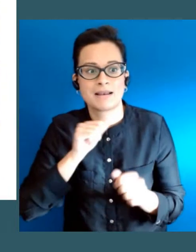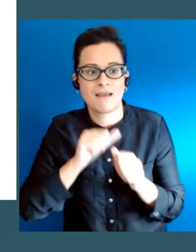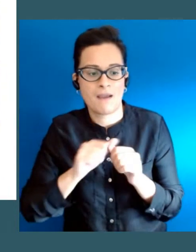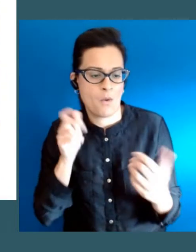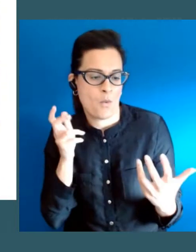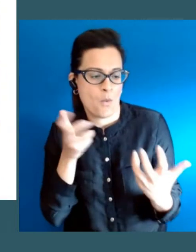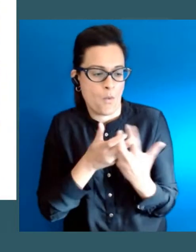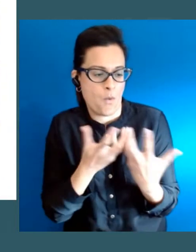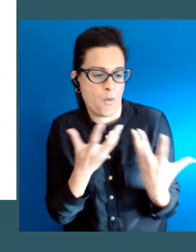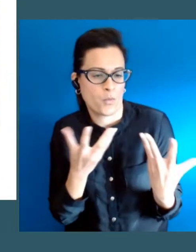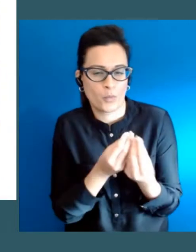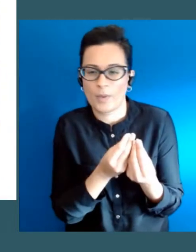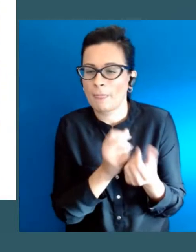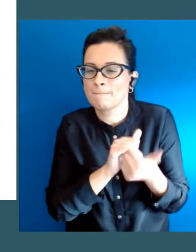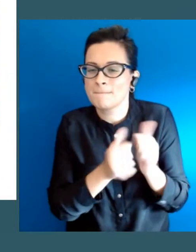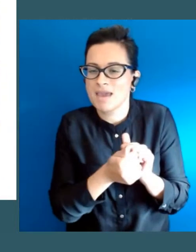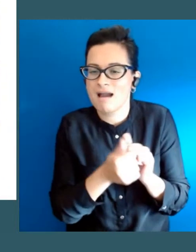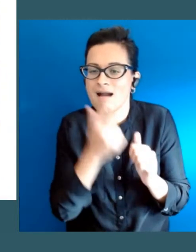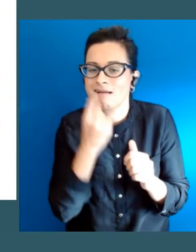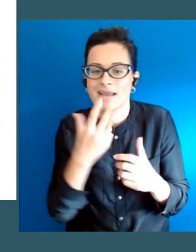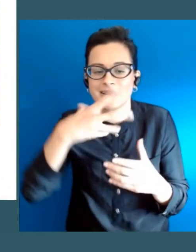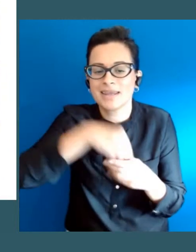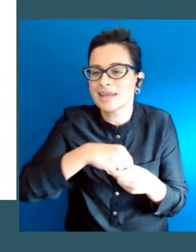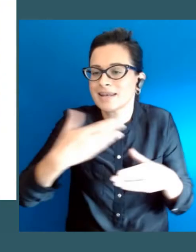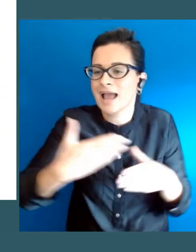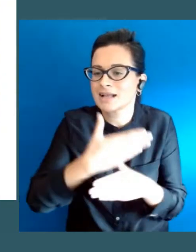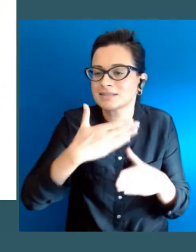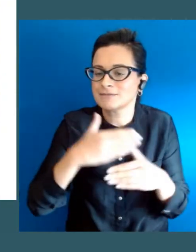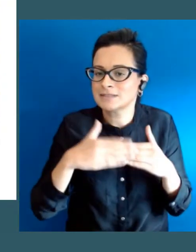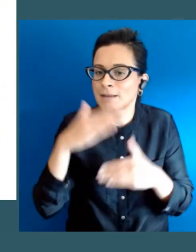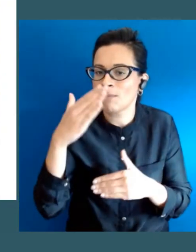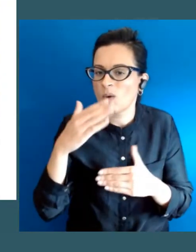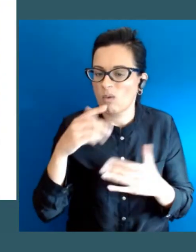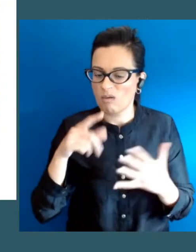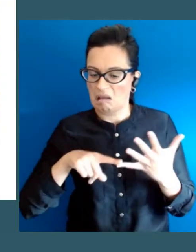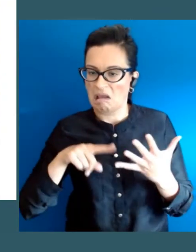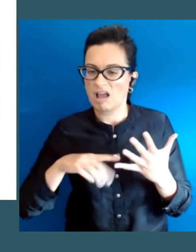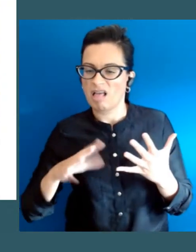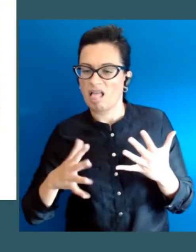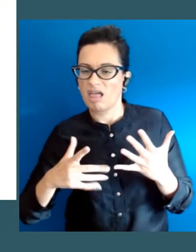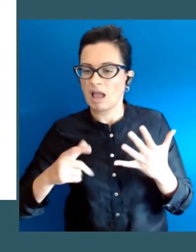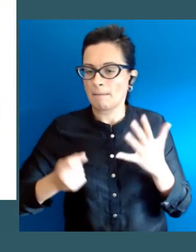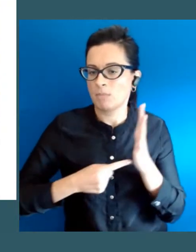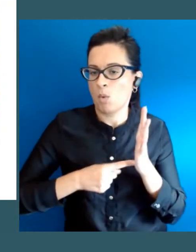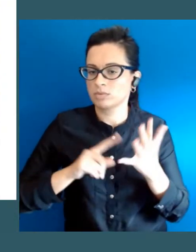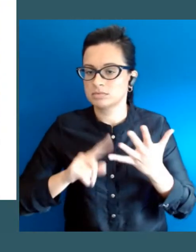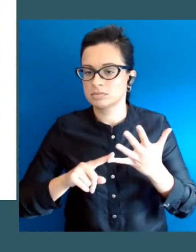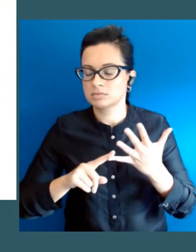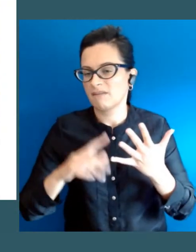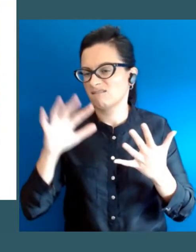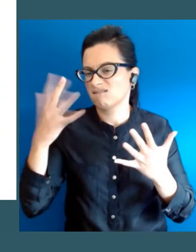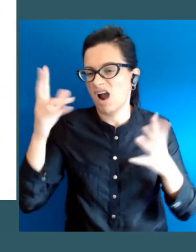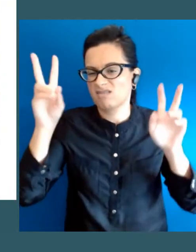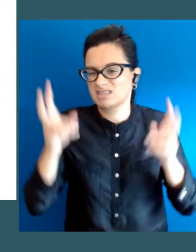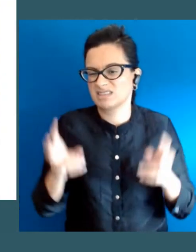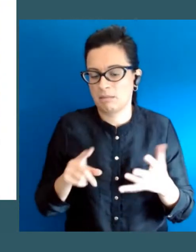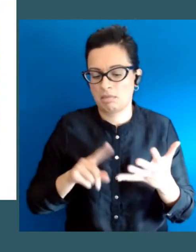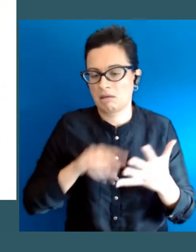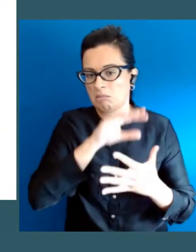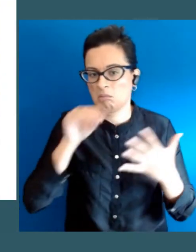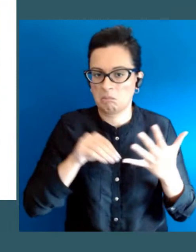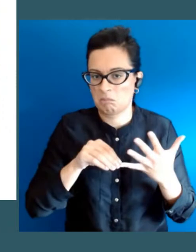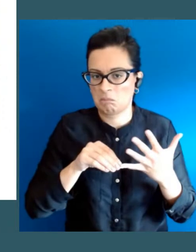participate in more activities was ranked the least important out of the 5 statements. So the parents are really worried about